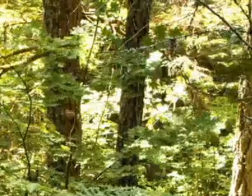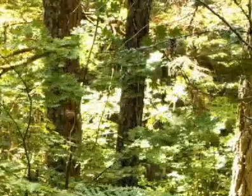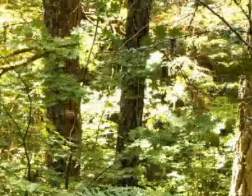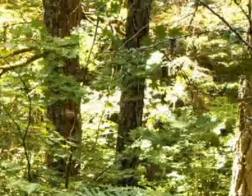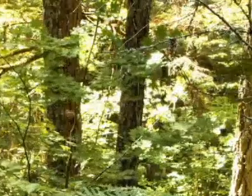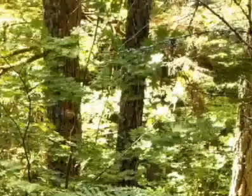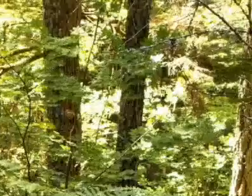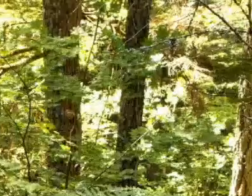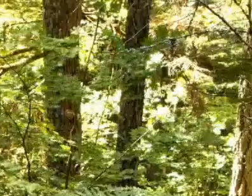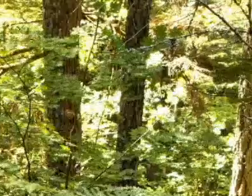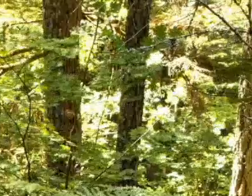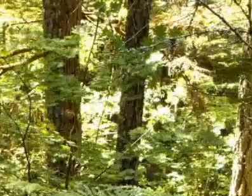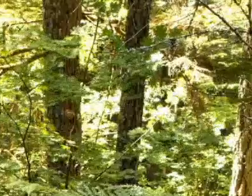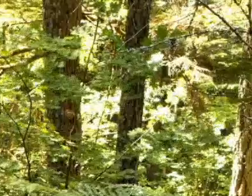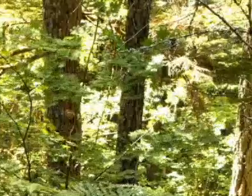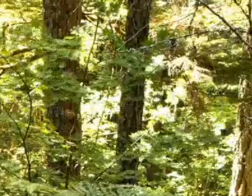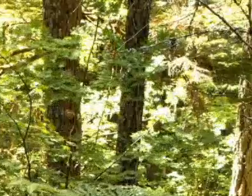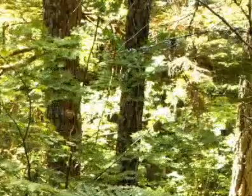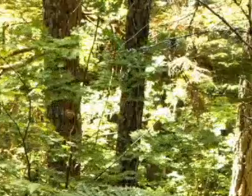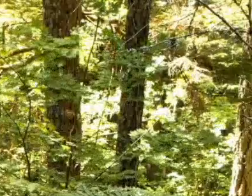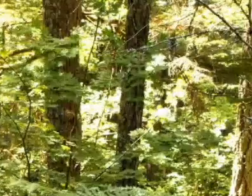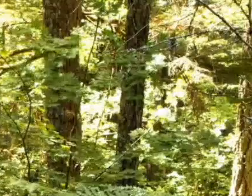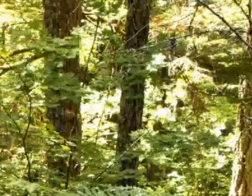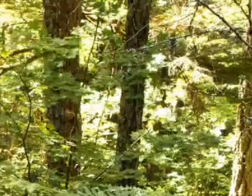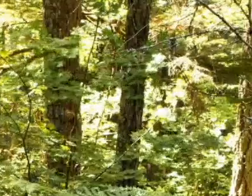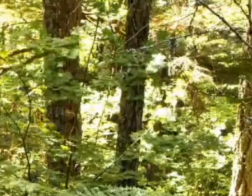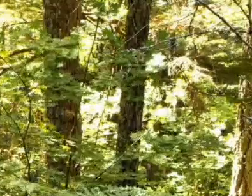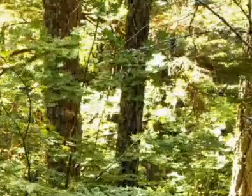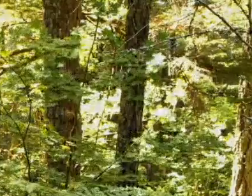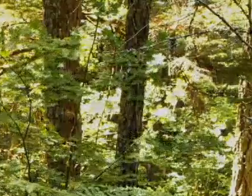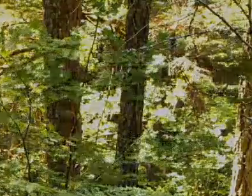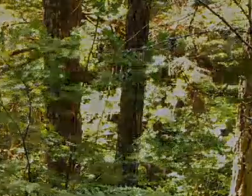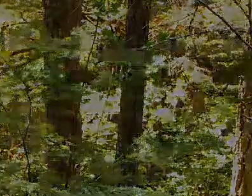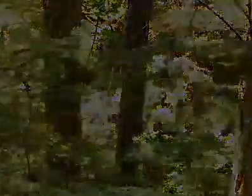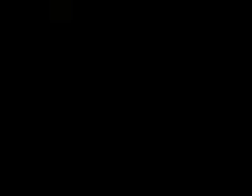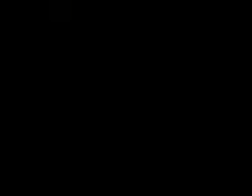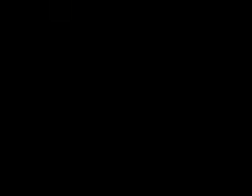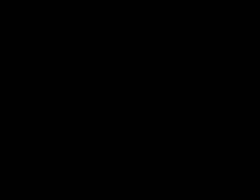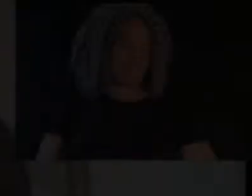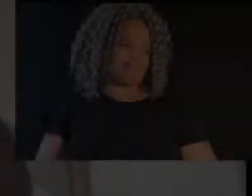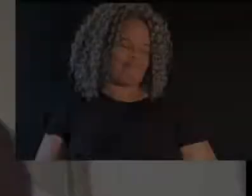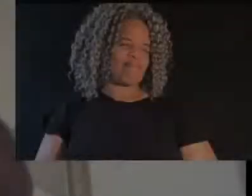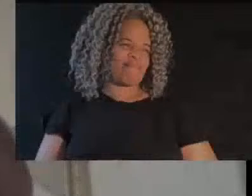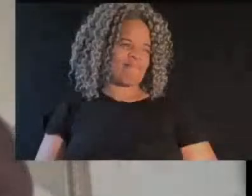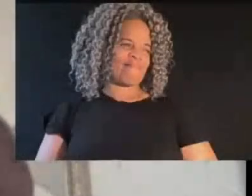recording another album that will be out around the holidays.